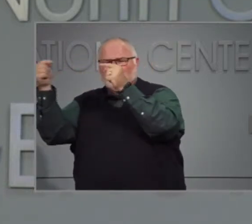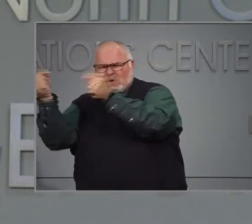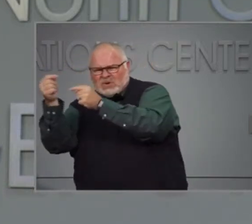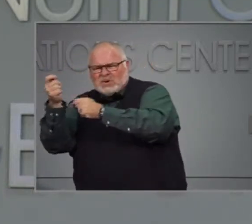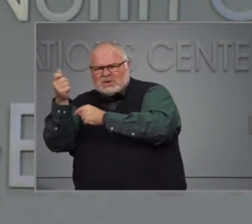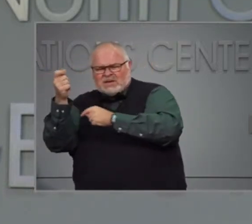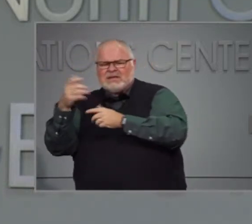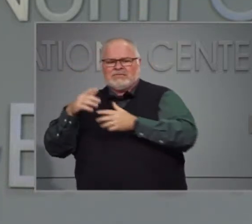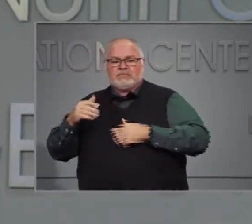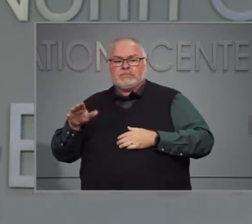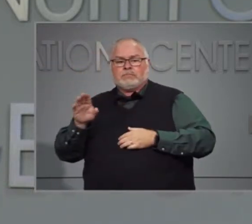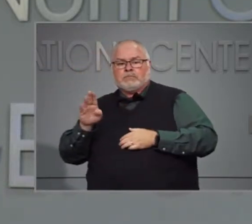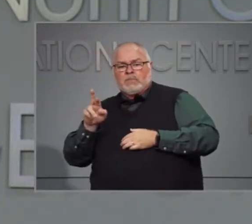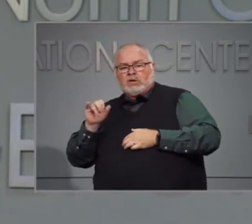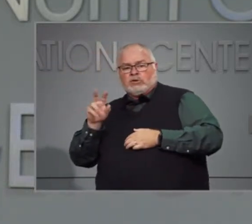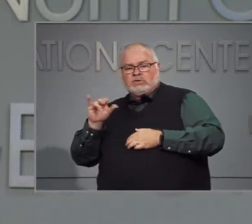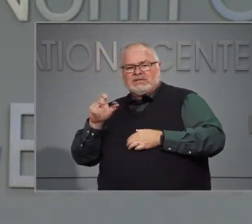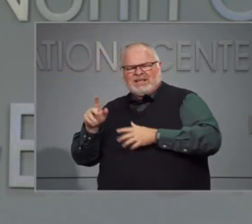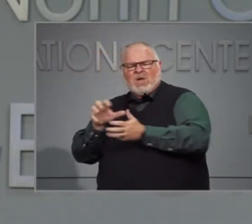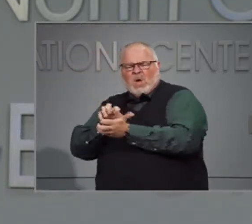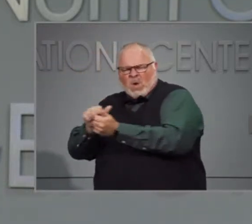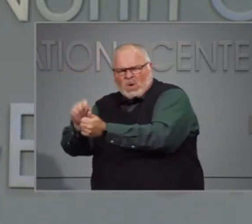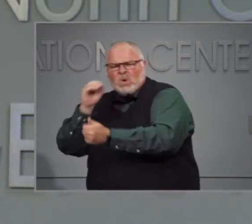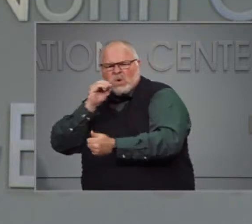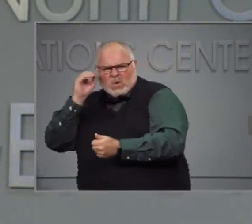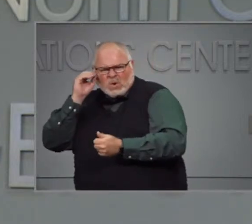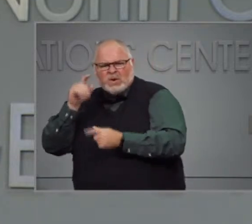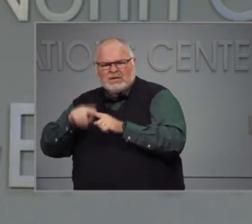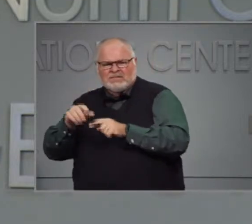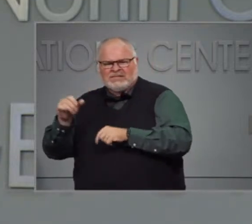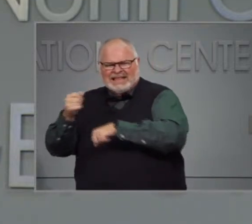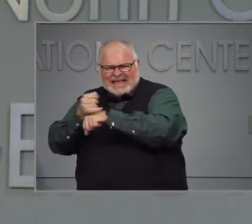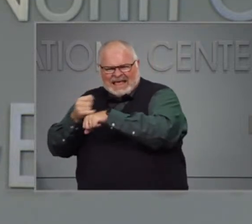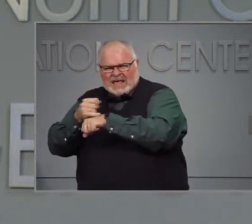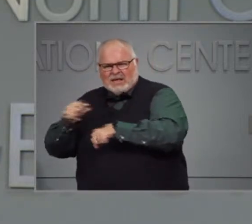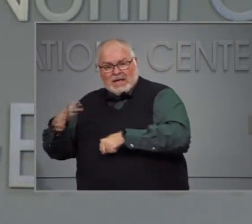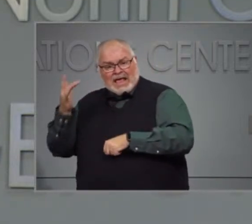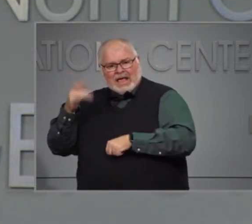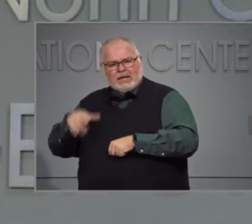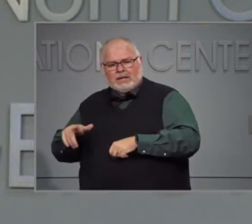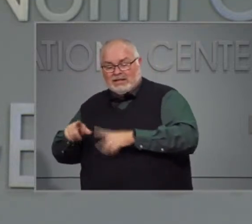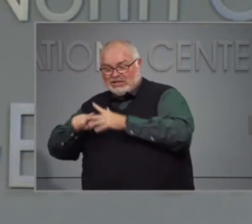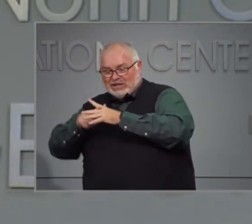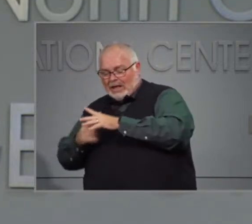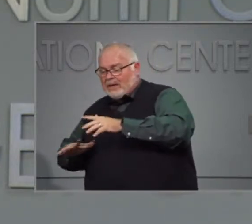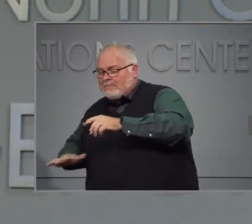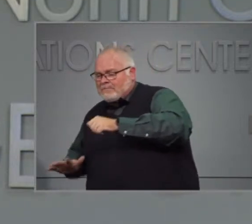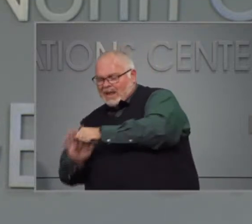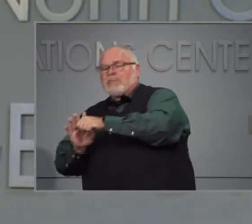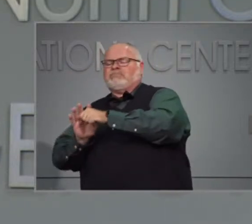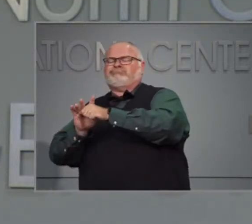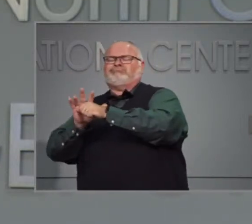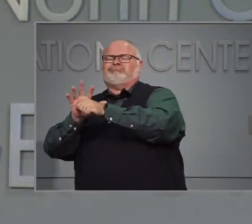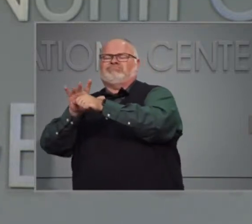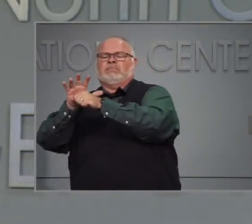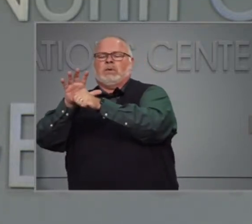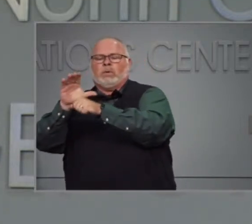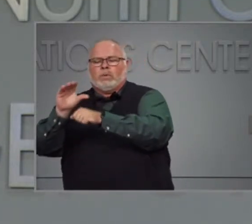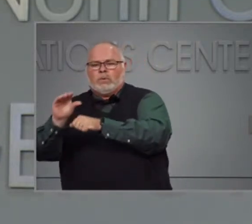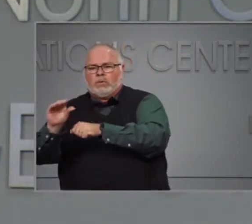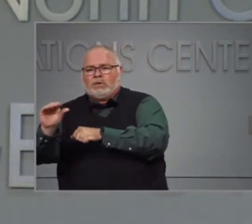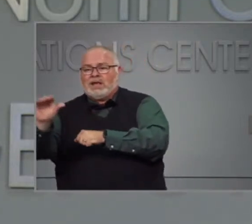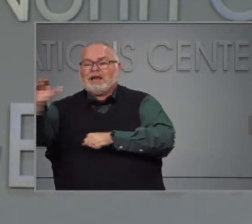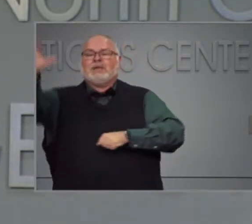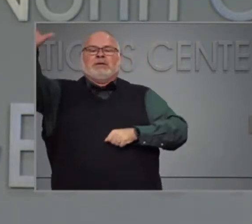has damaged homes and infrastructure on 3 coastal islands due to storm surge and high winds. 8 counties have